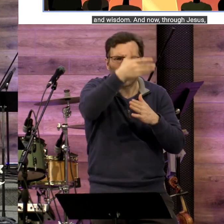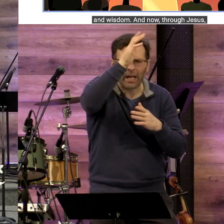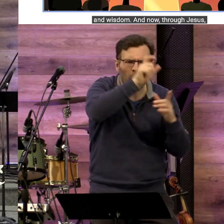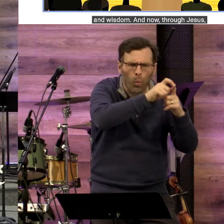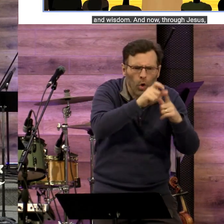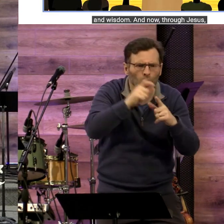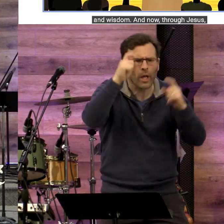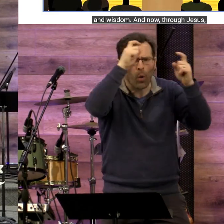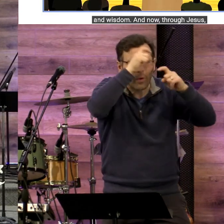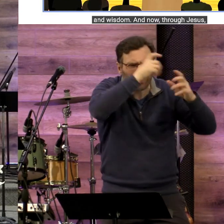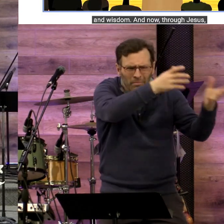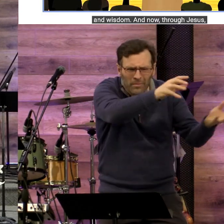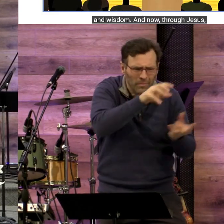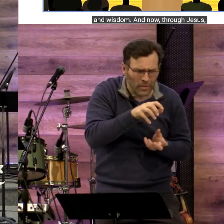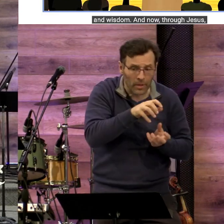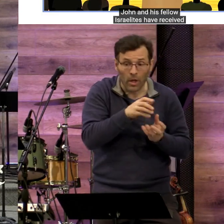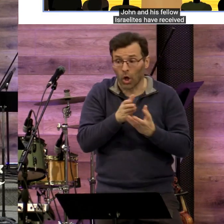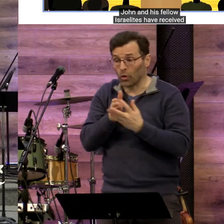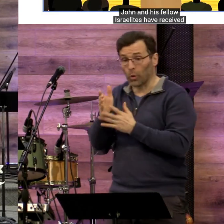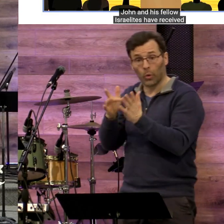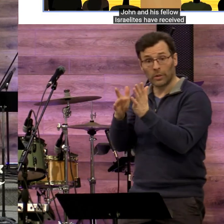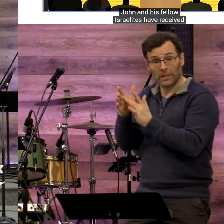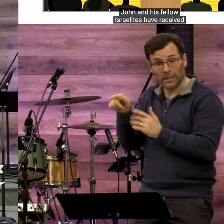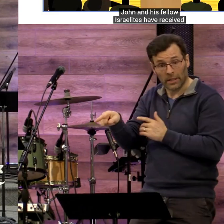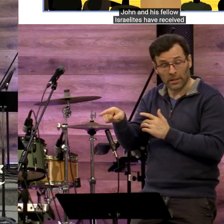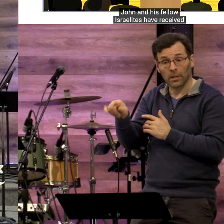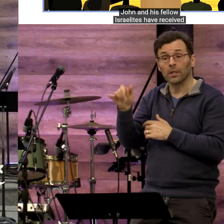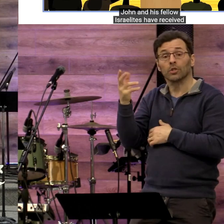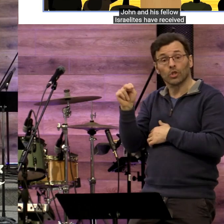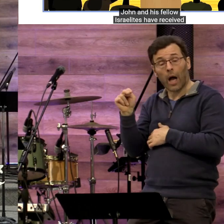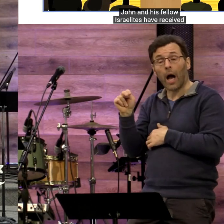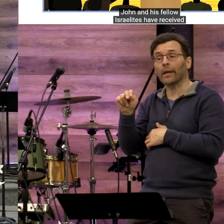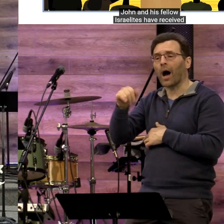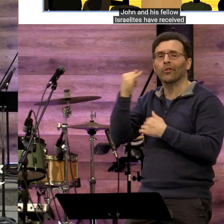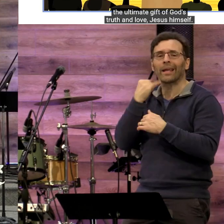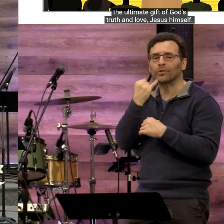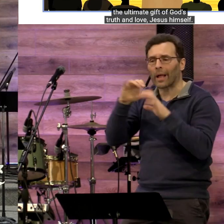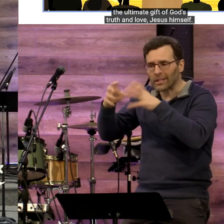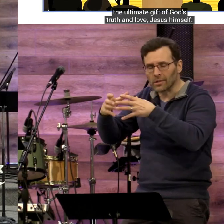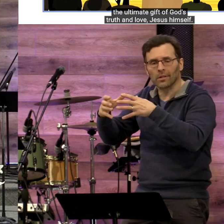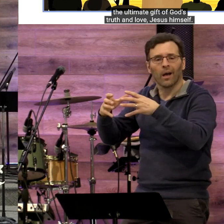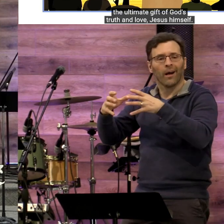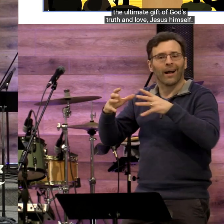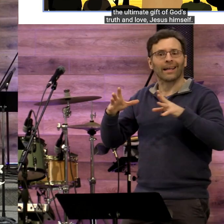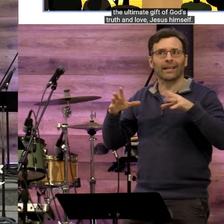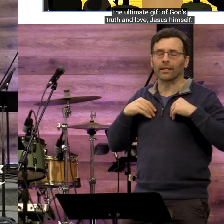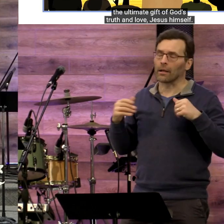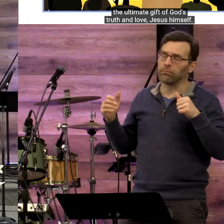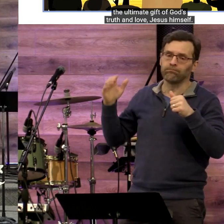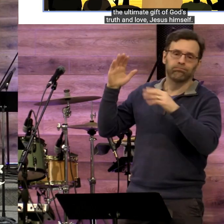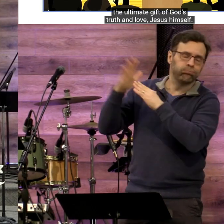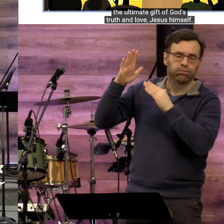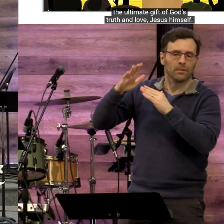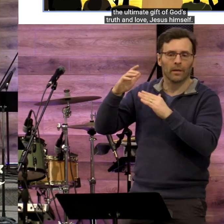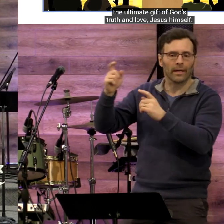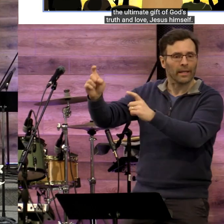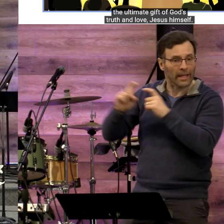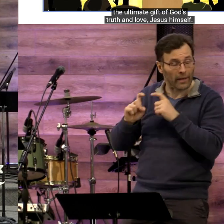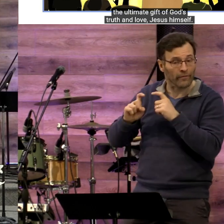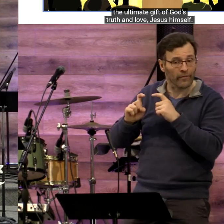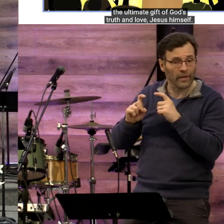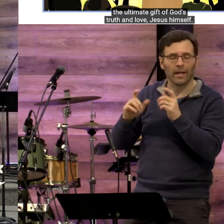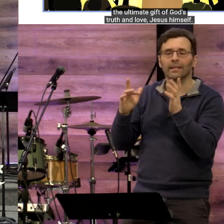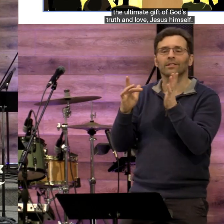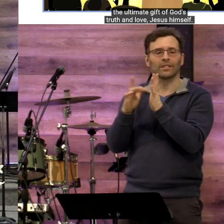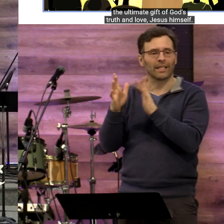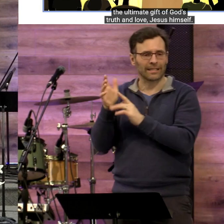wisdom. And now, through Jesus, John and his fellow Israelites have received the ultimate gift of God's truth and love,